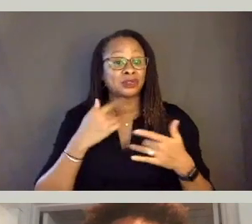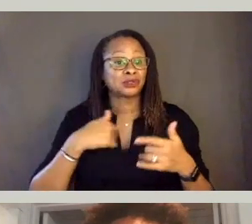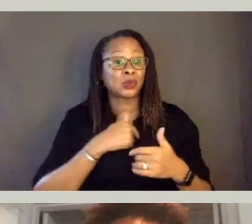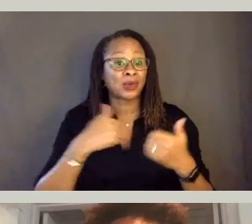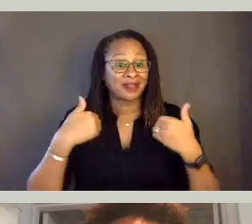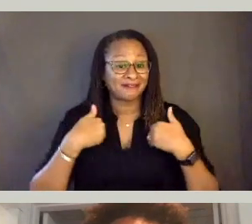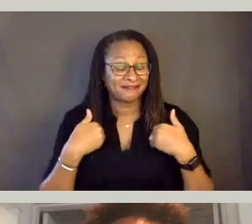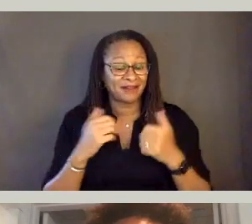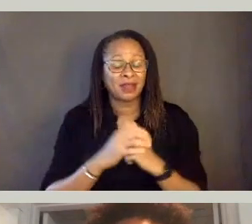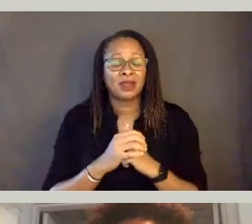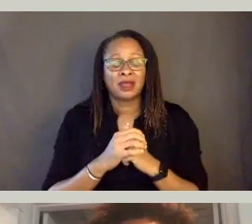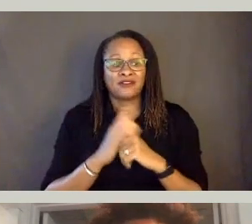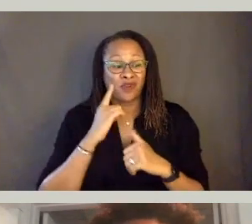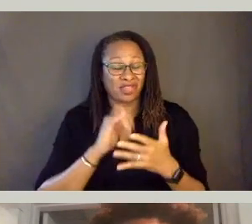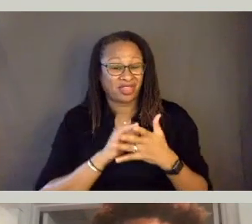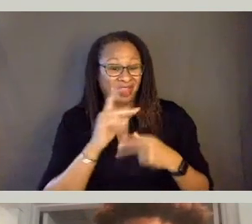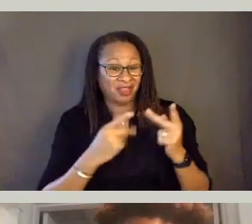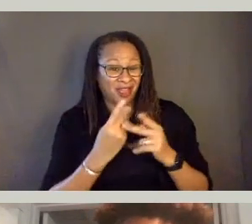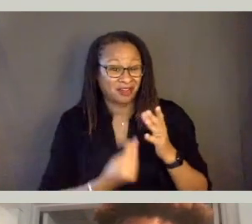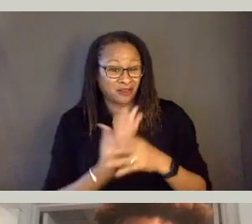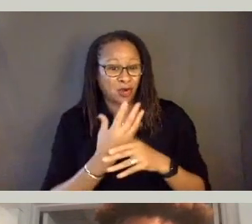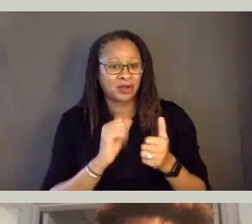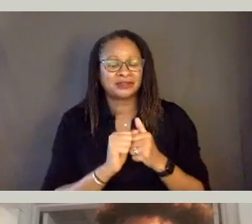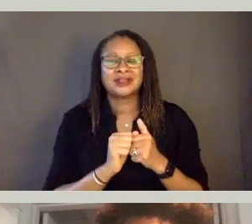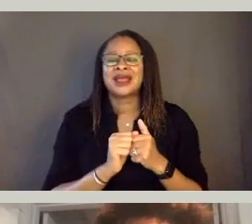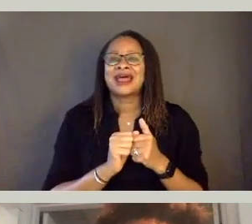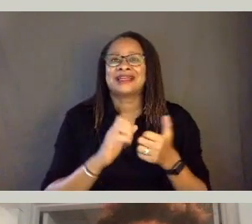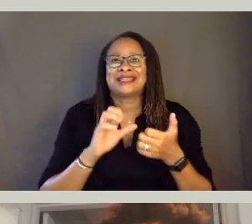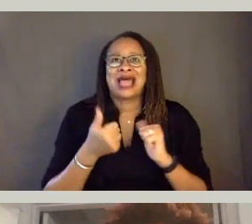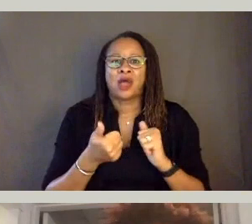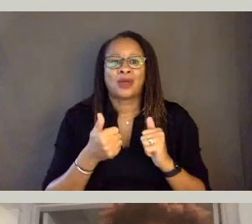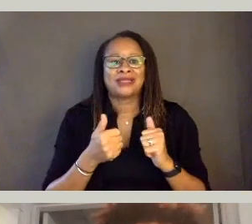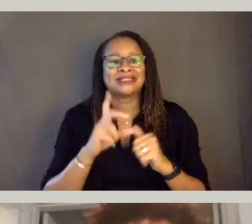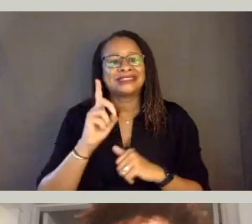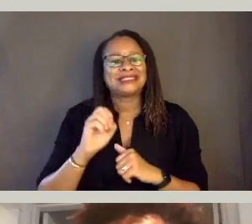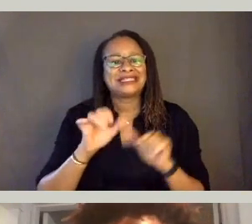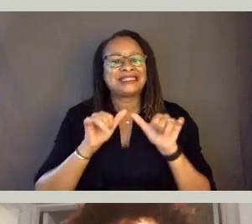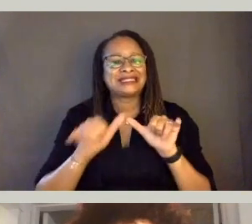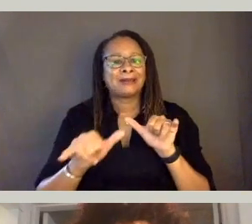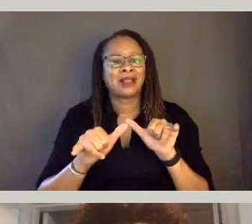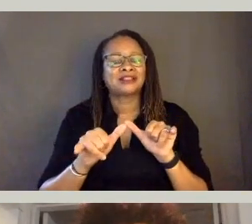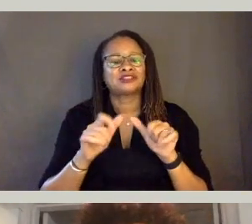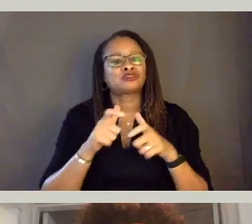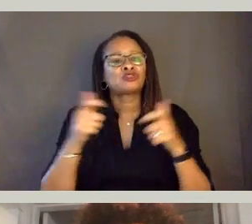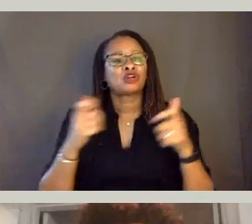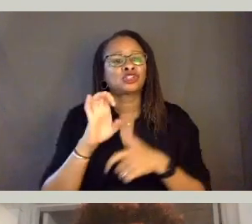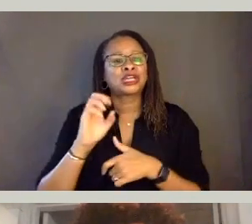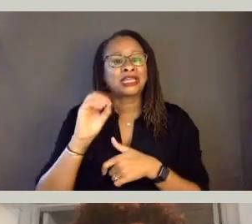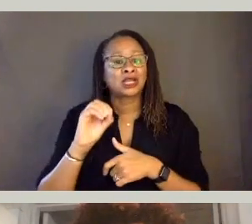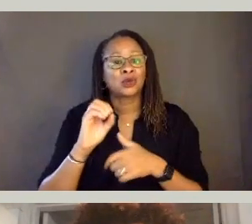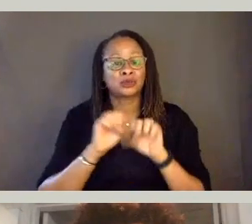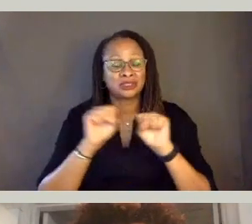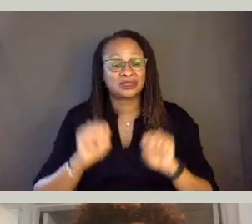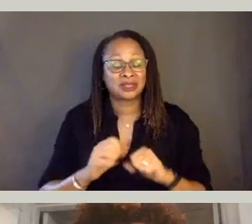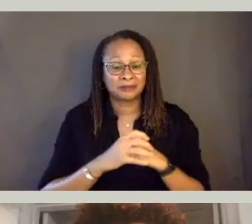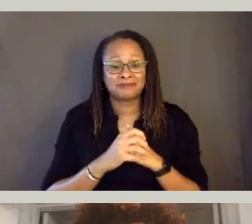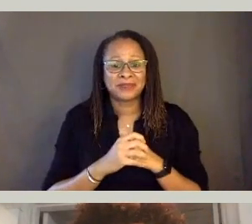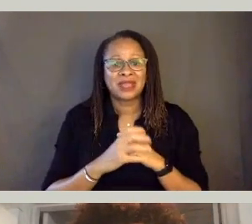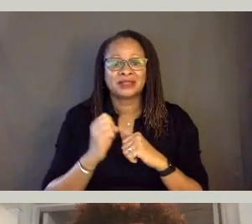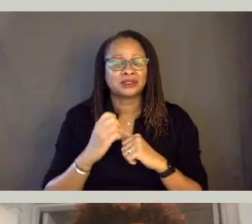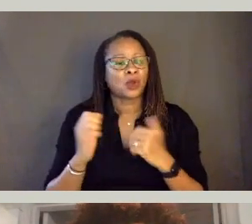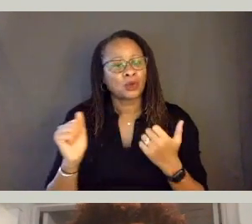we have are how this affects and destabilizes the larger ecosystem. You know, because the nonprofit doc sector has long been the talent